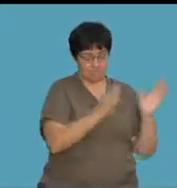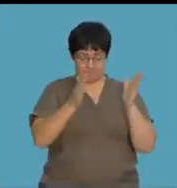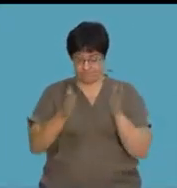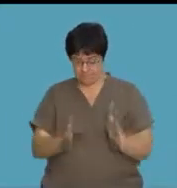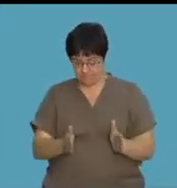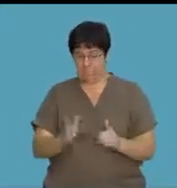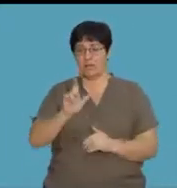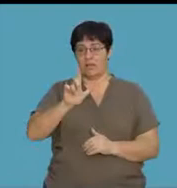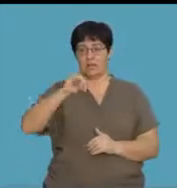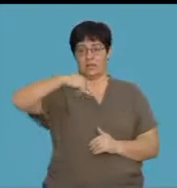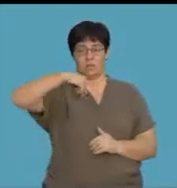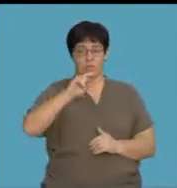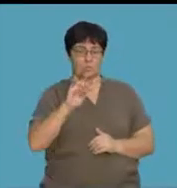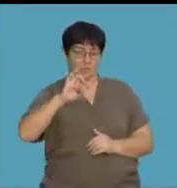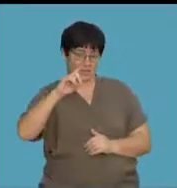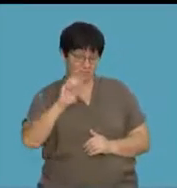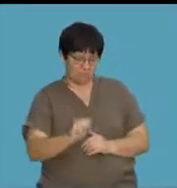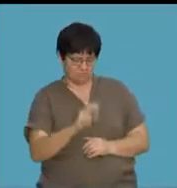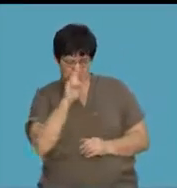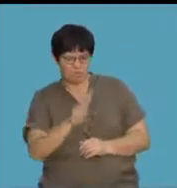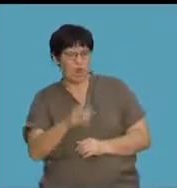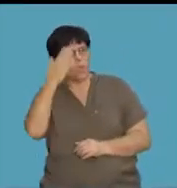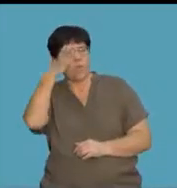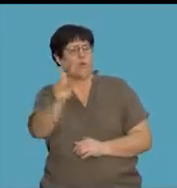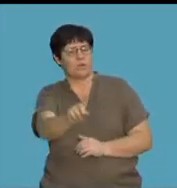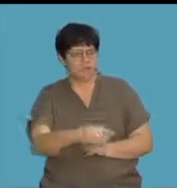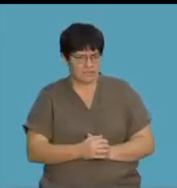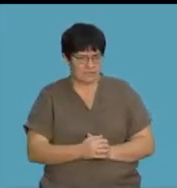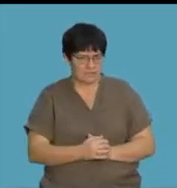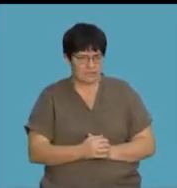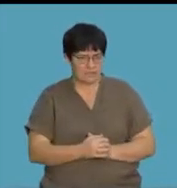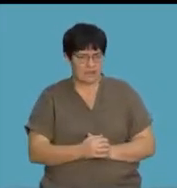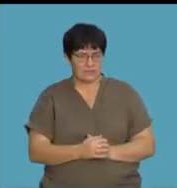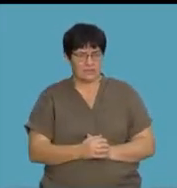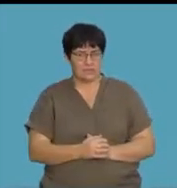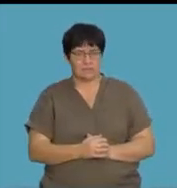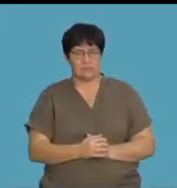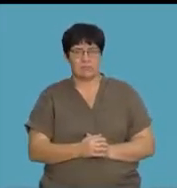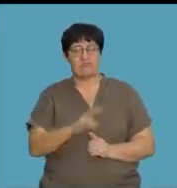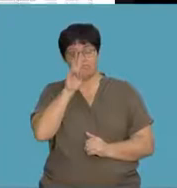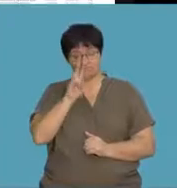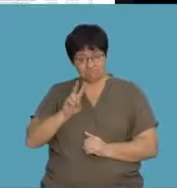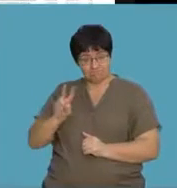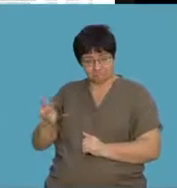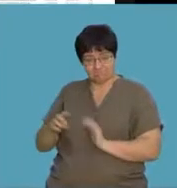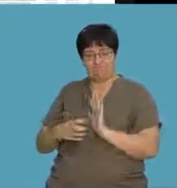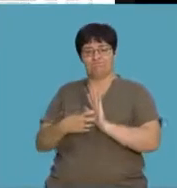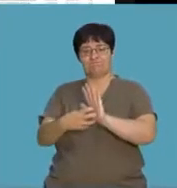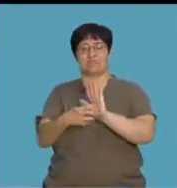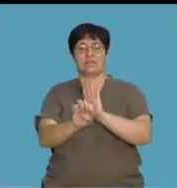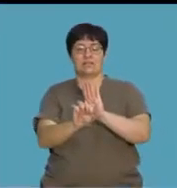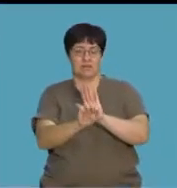of a liquid. Okay, what is it that we know about liquids? But before we do that, let's draw our attention to